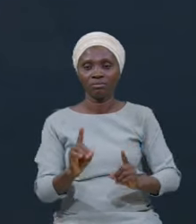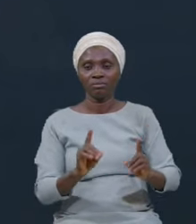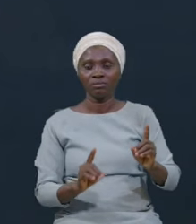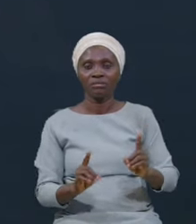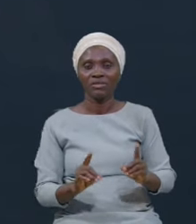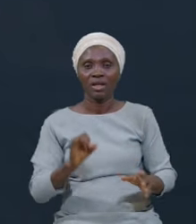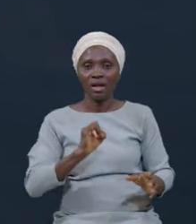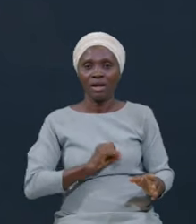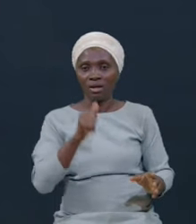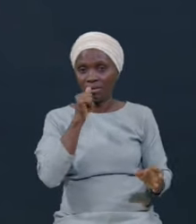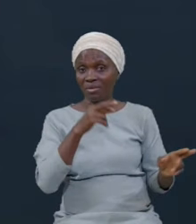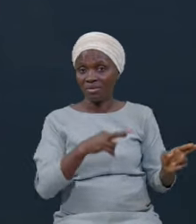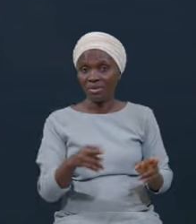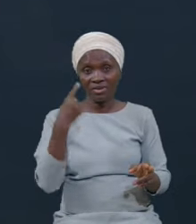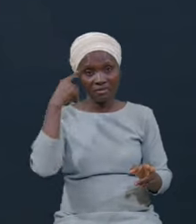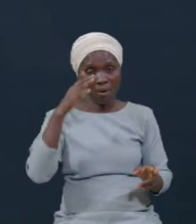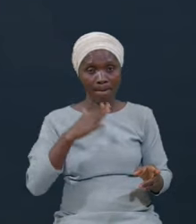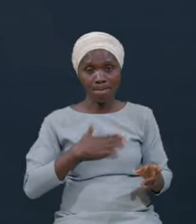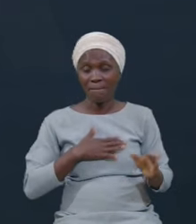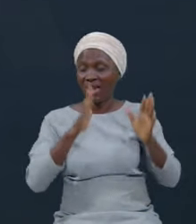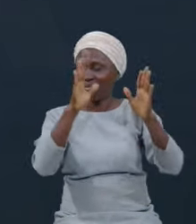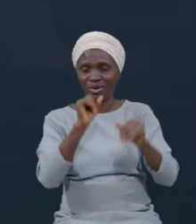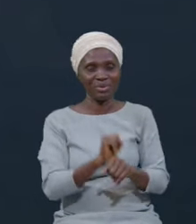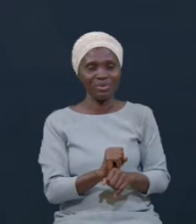My miracle is decreed from heaven.